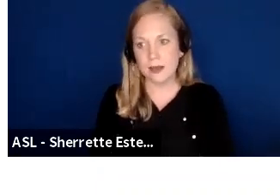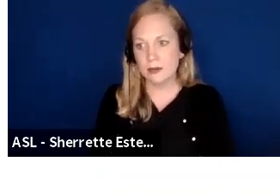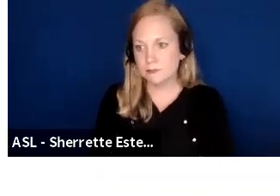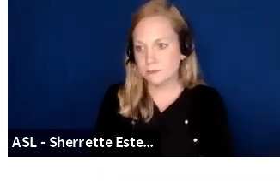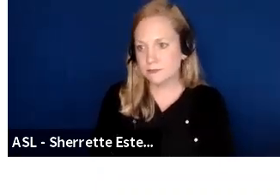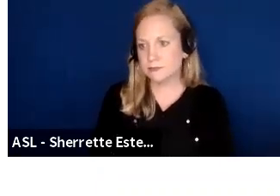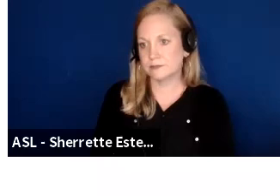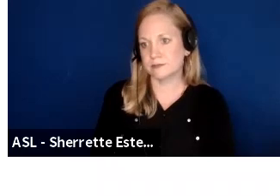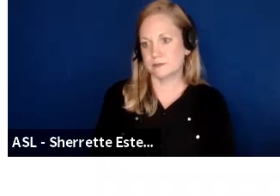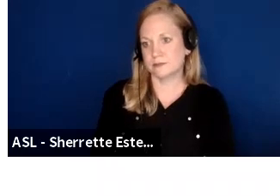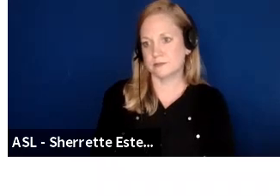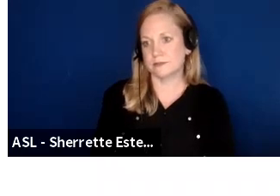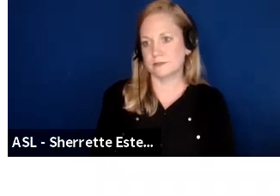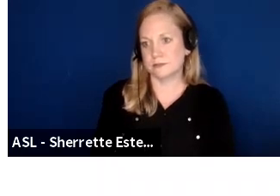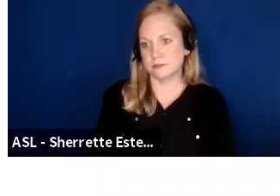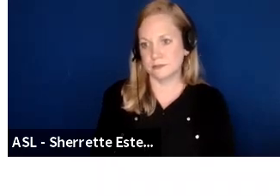Next slide.